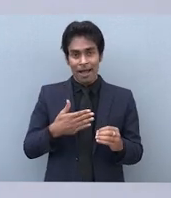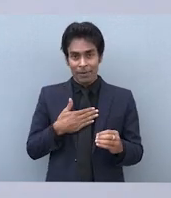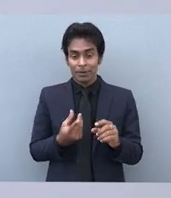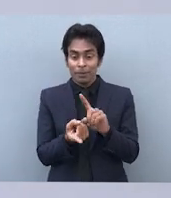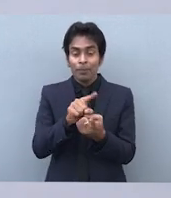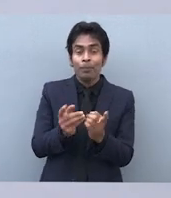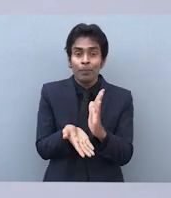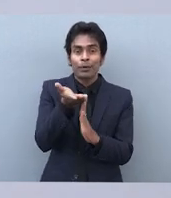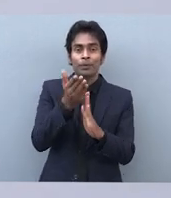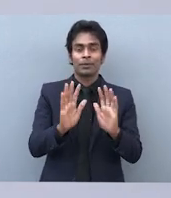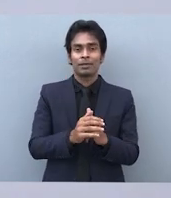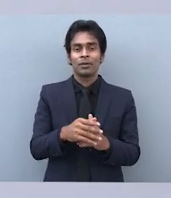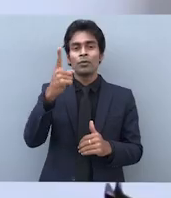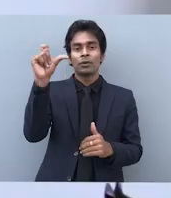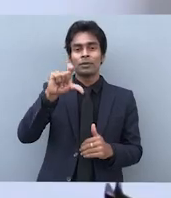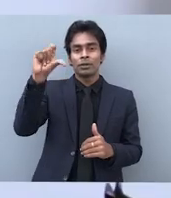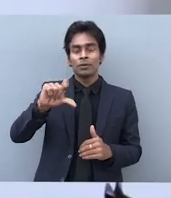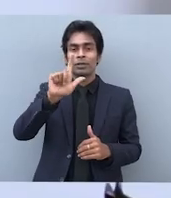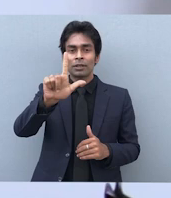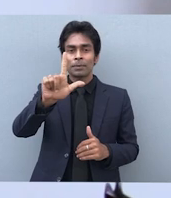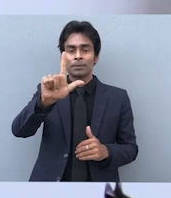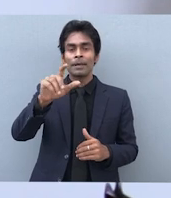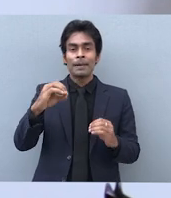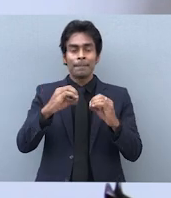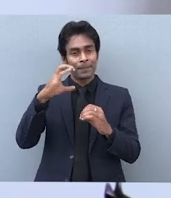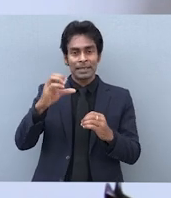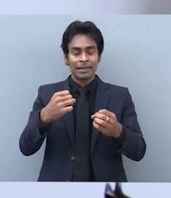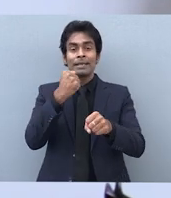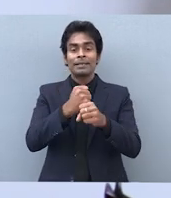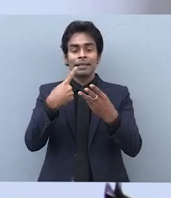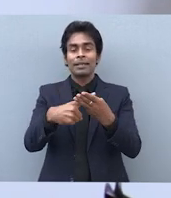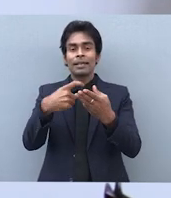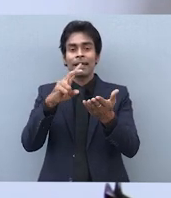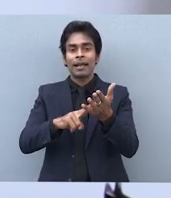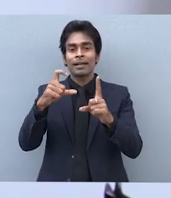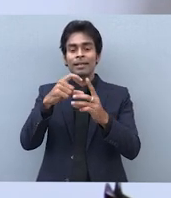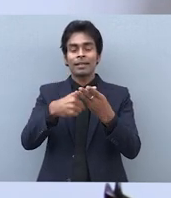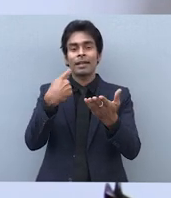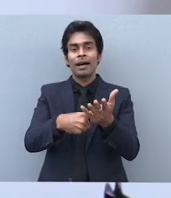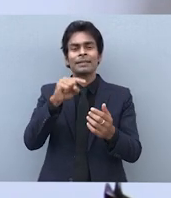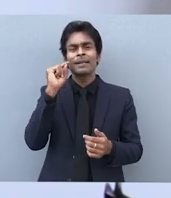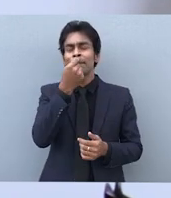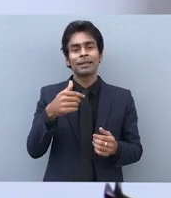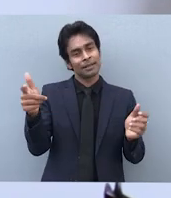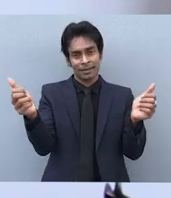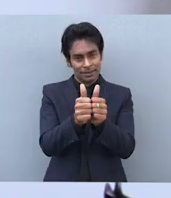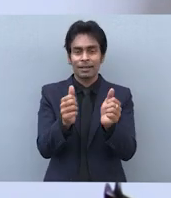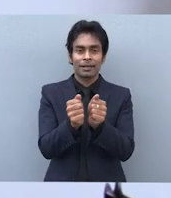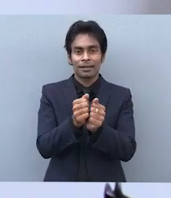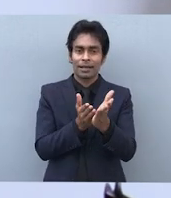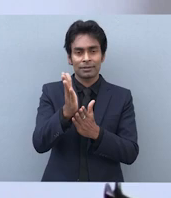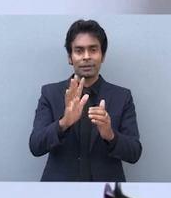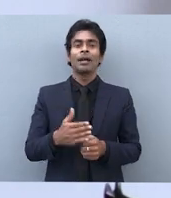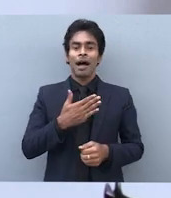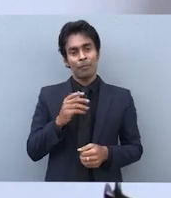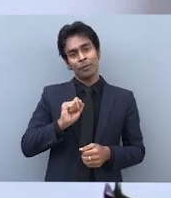part of a governance and gender program. We were the ones to first in Bangladesh print a constitution